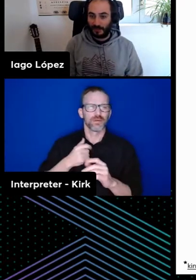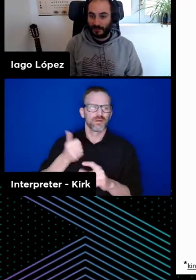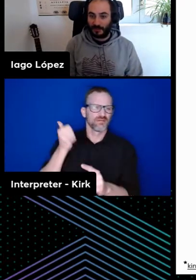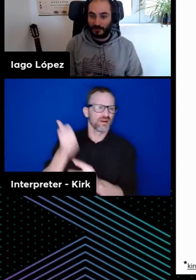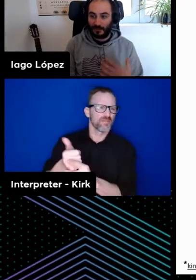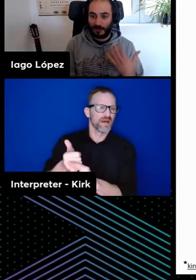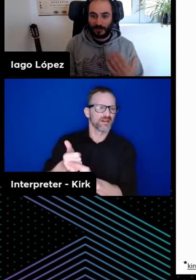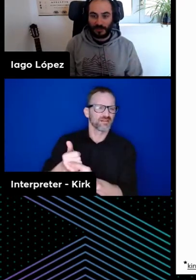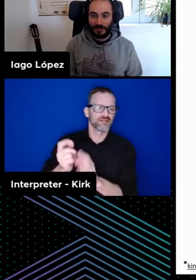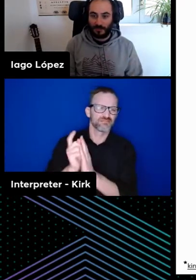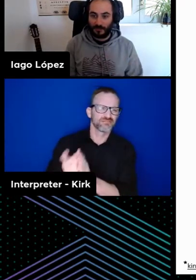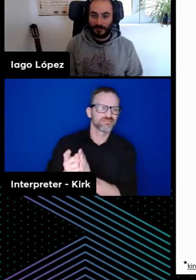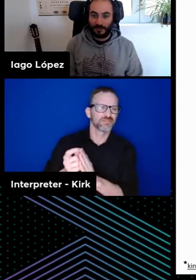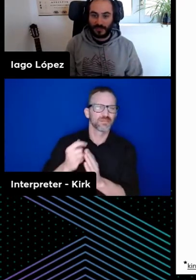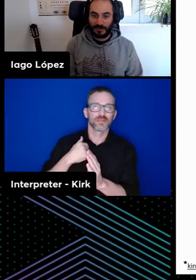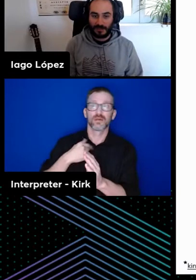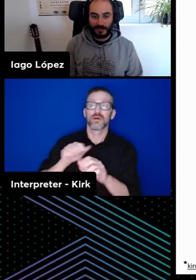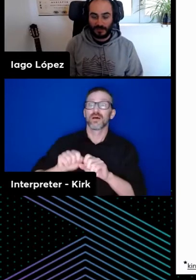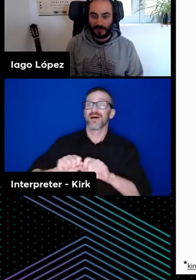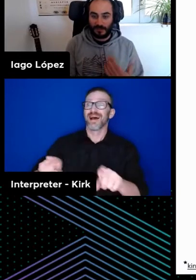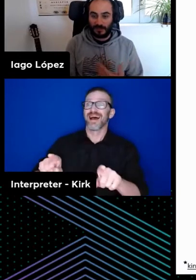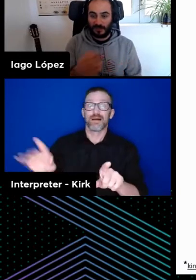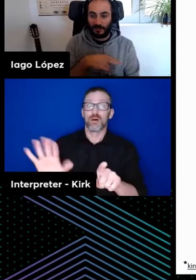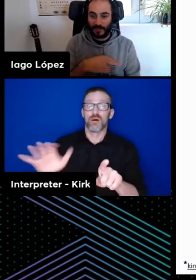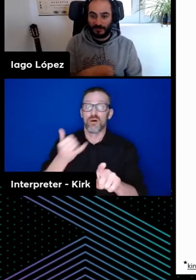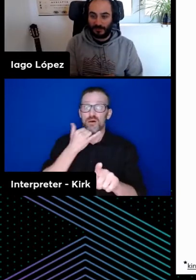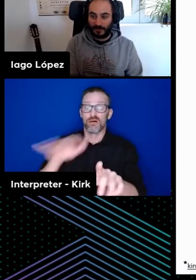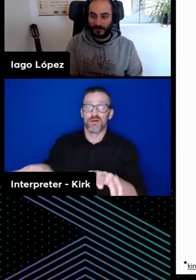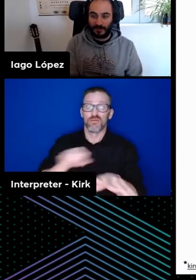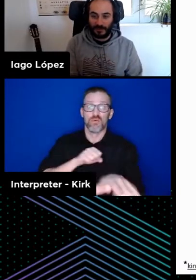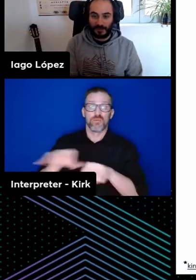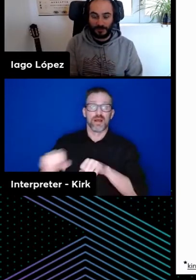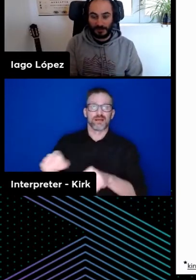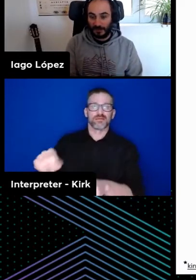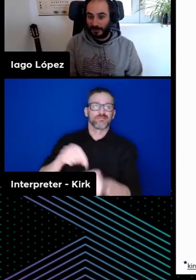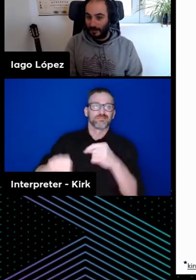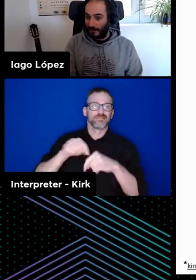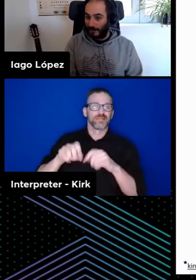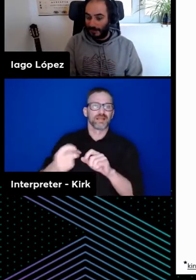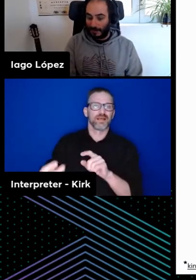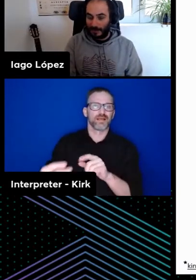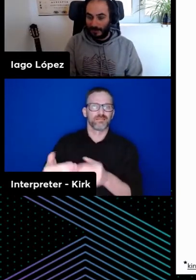update doesn't work as you would expect, you can just roll back to the previous version.